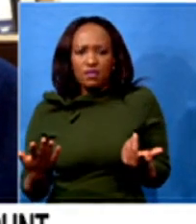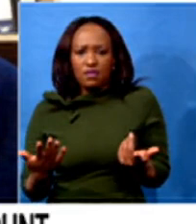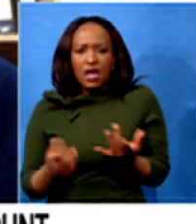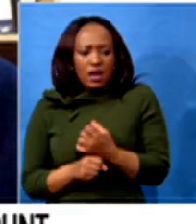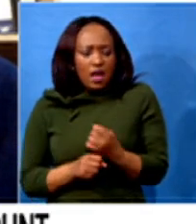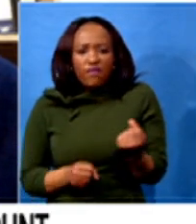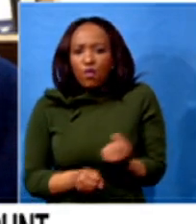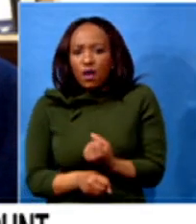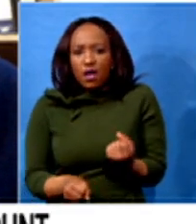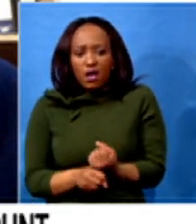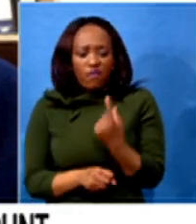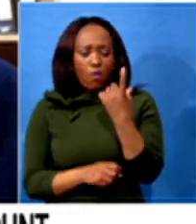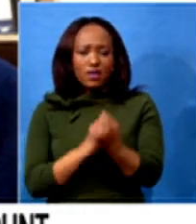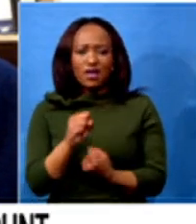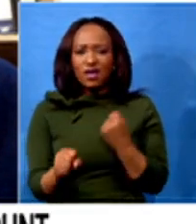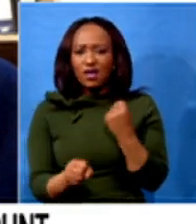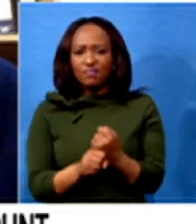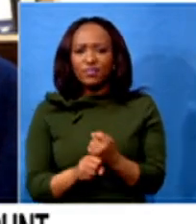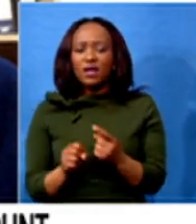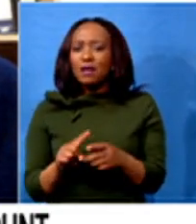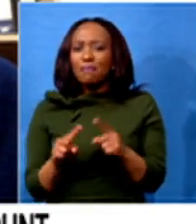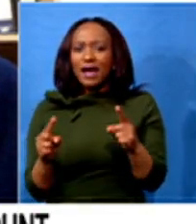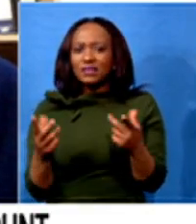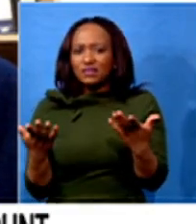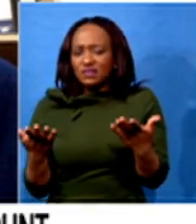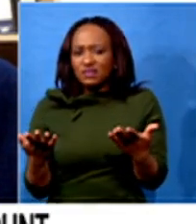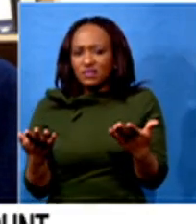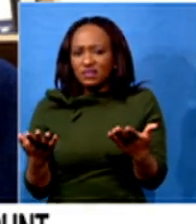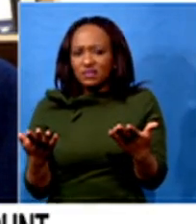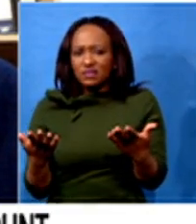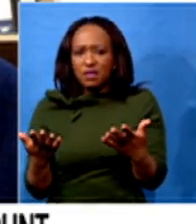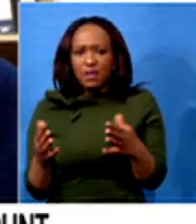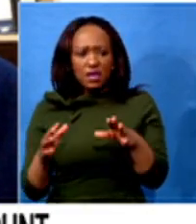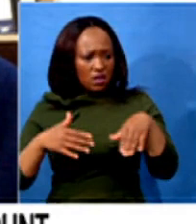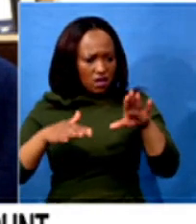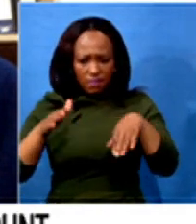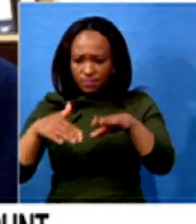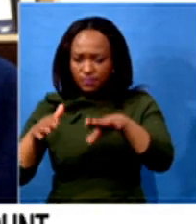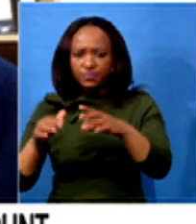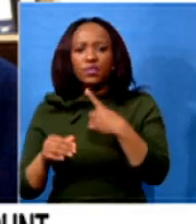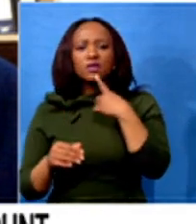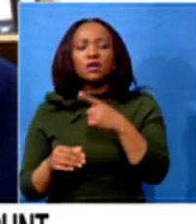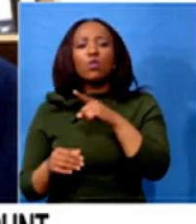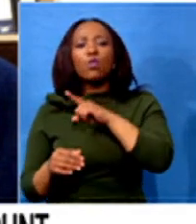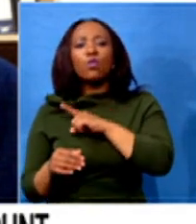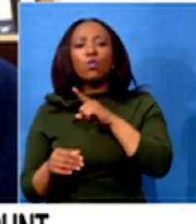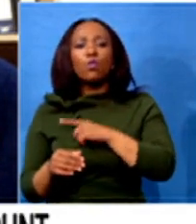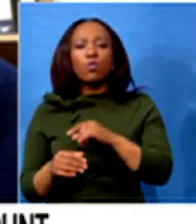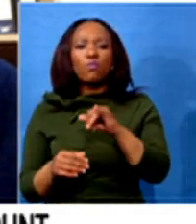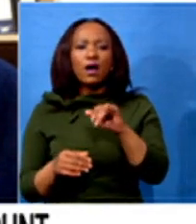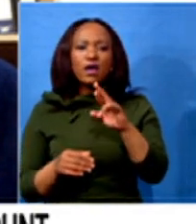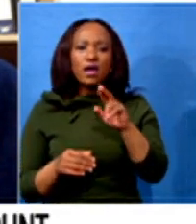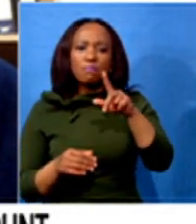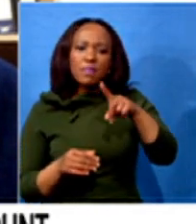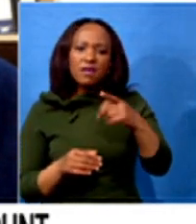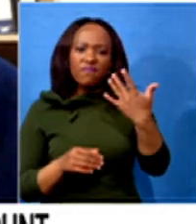a year or more, and yet they are there and they are turned away because of an IRP5 that